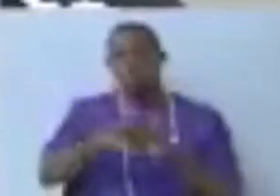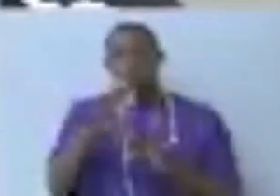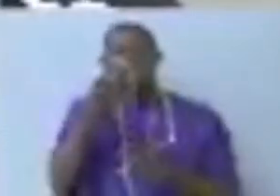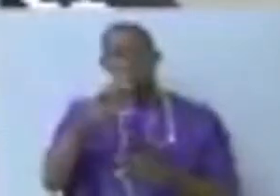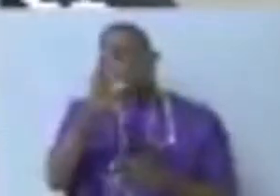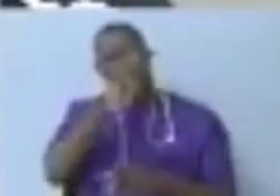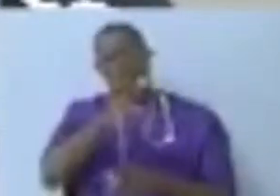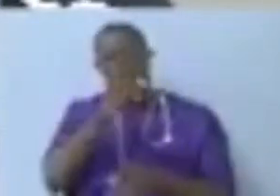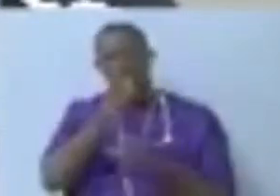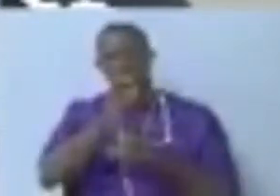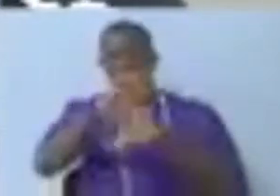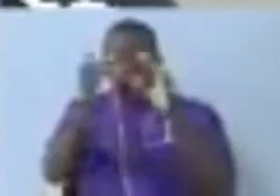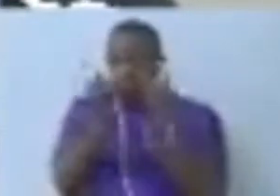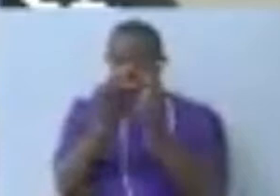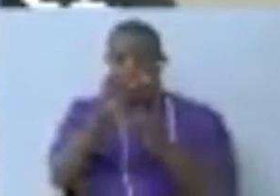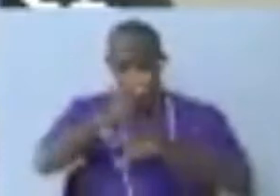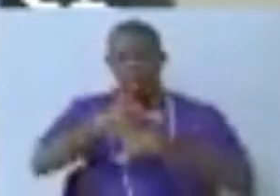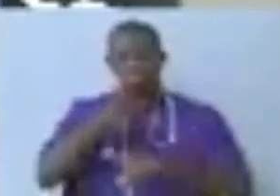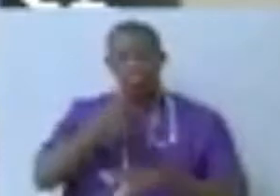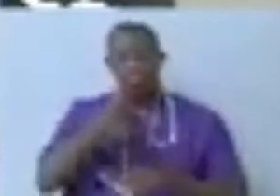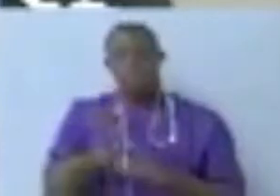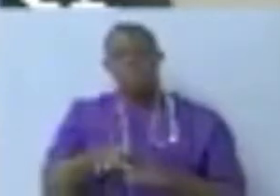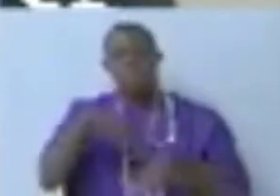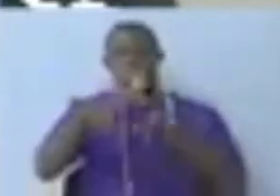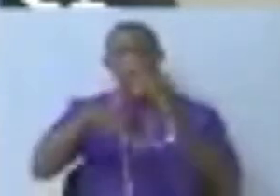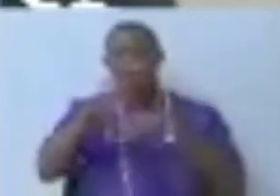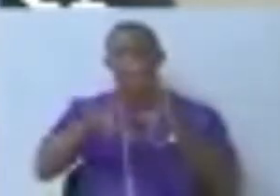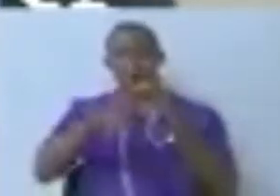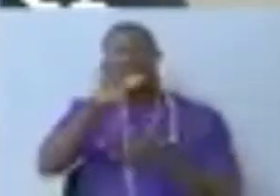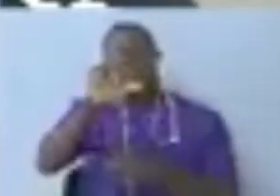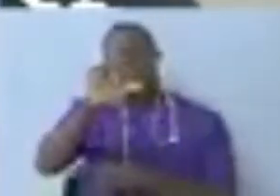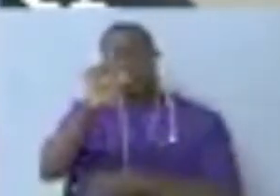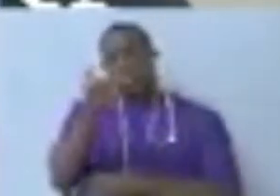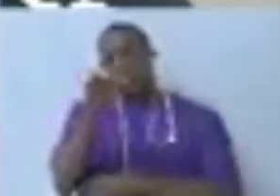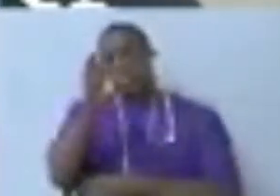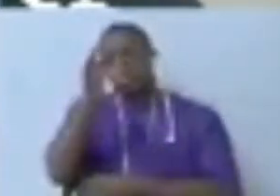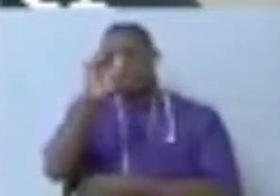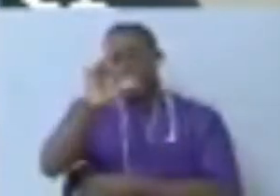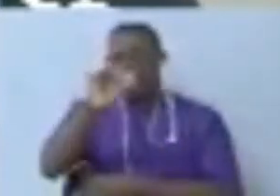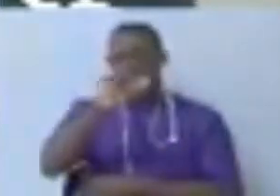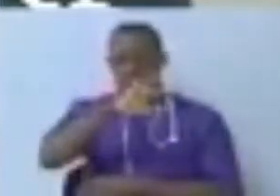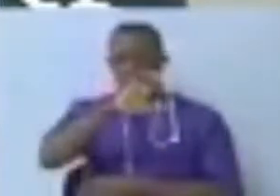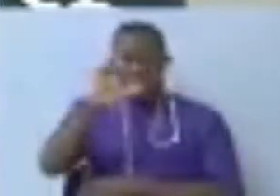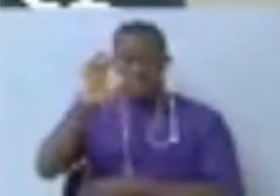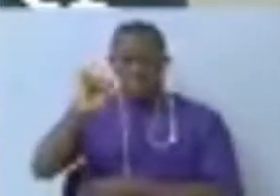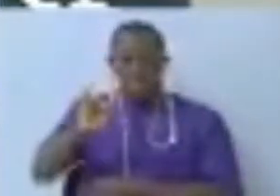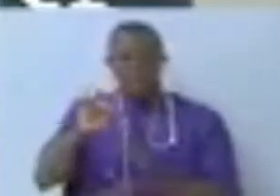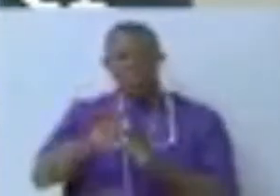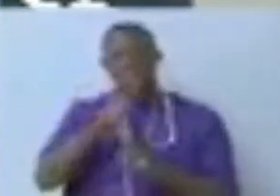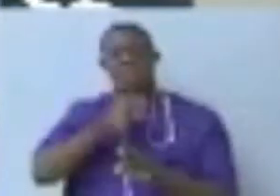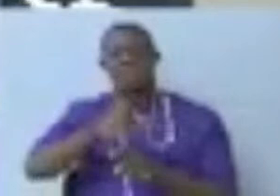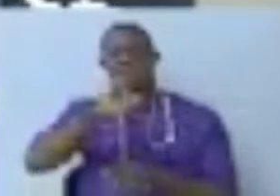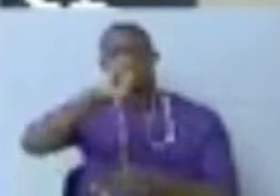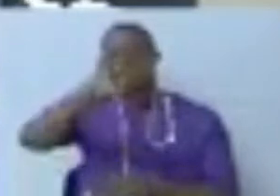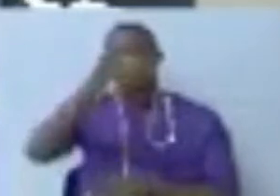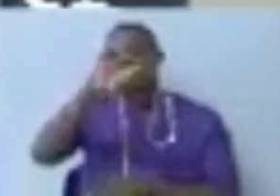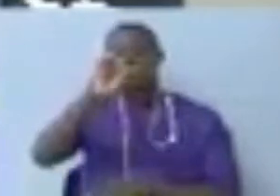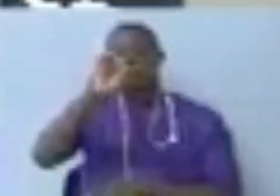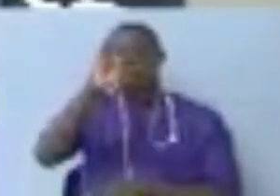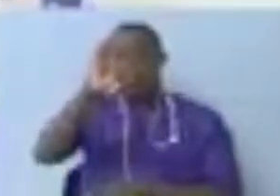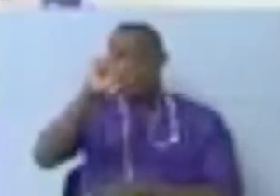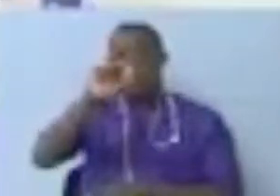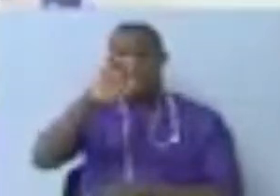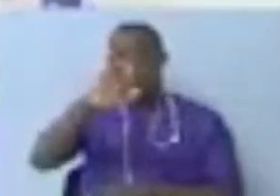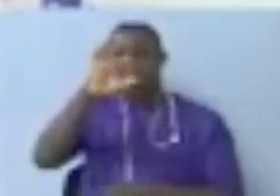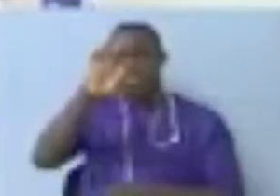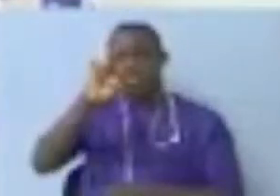has nothing to do with me playing to the gallery. What gallery? Of course, yes. Mr. Jobarteh, I don't do those things. Well, you do worse things